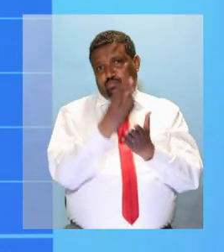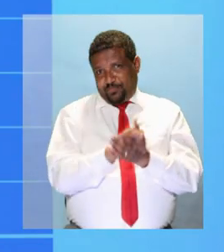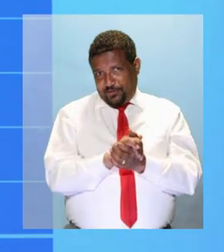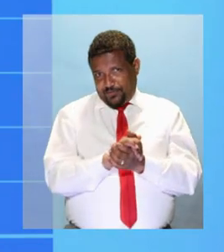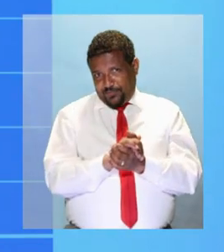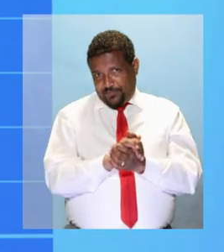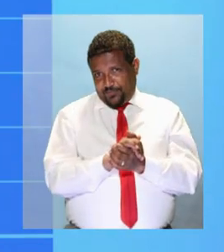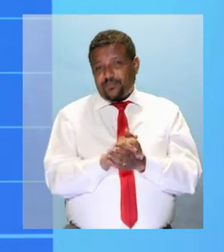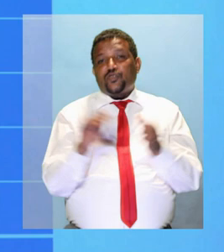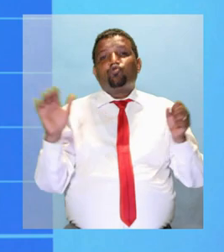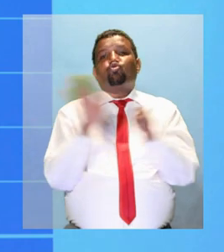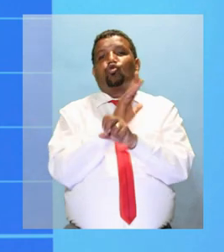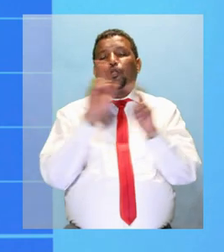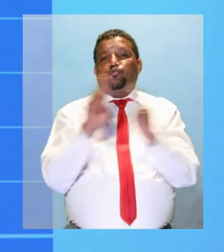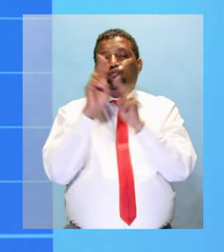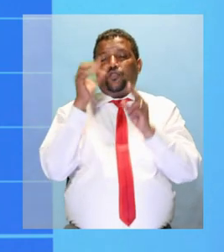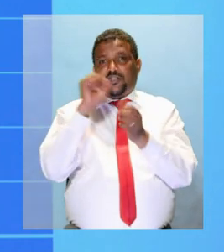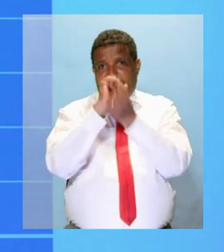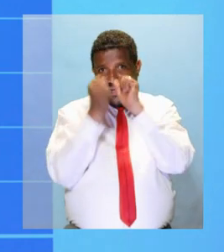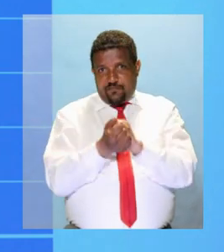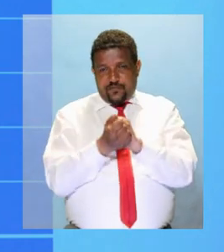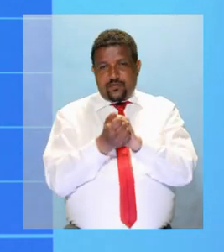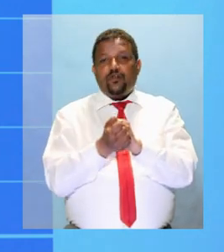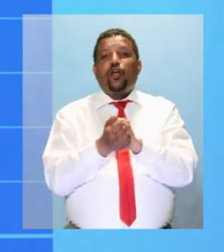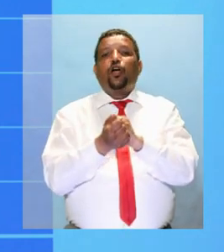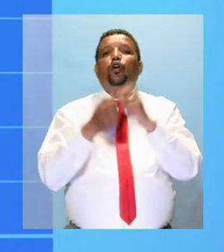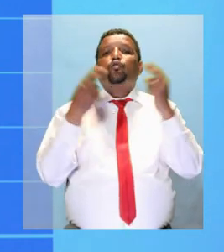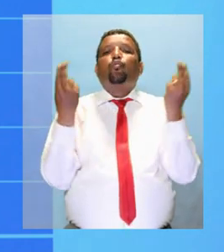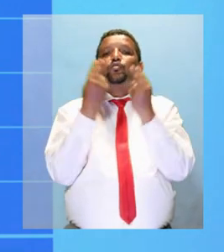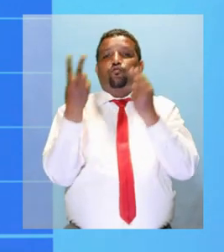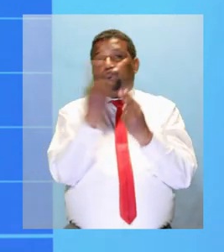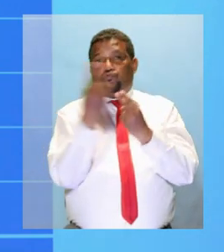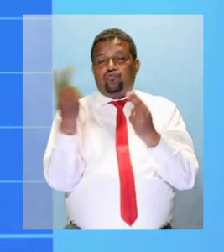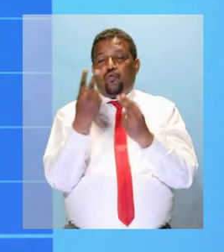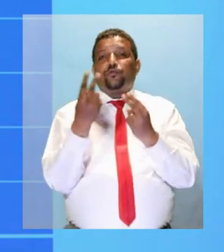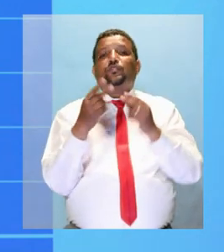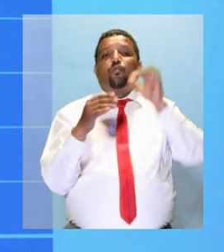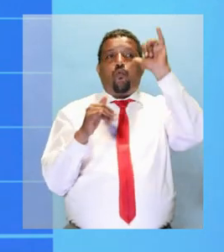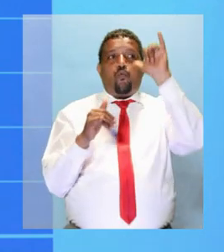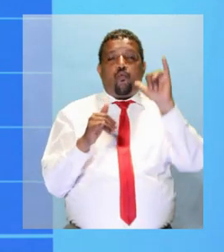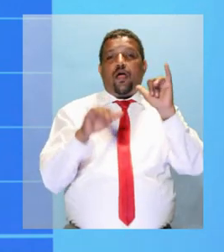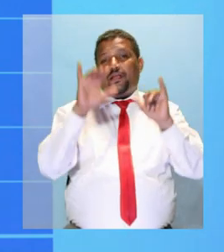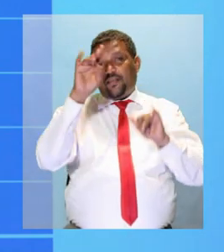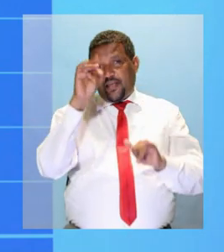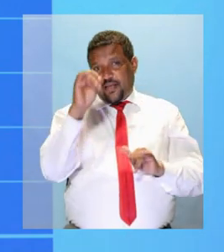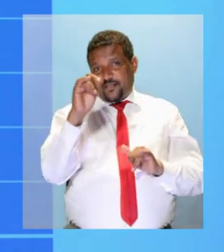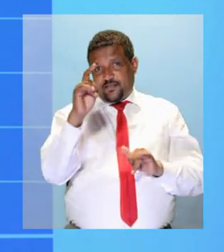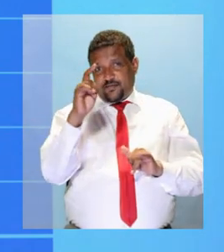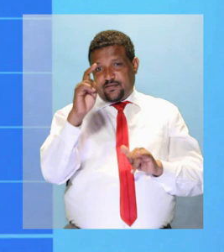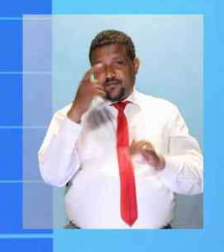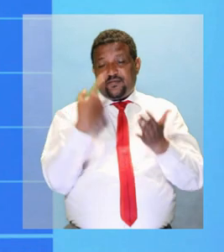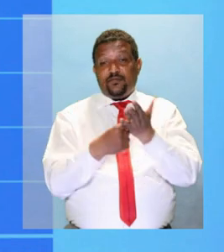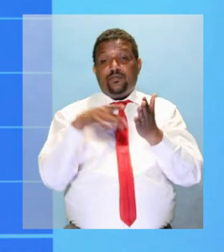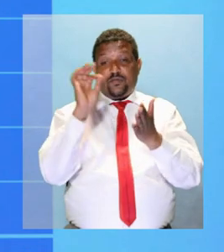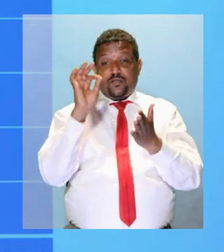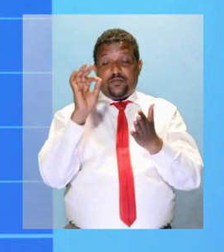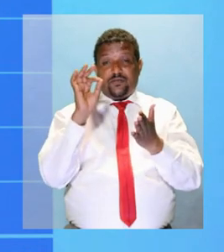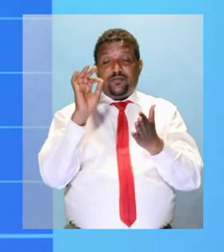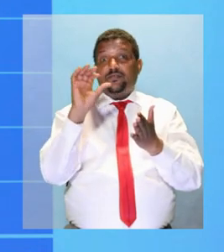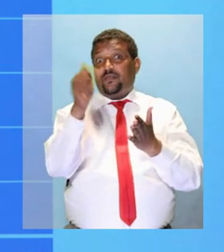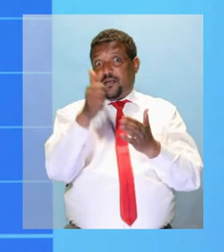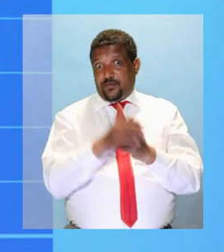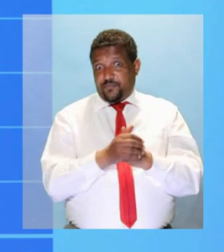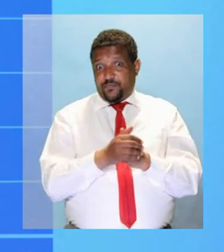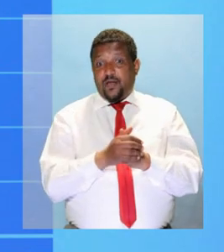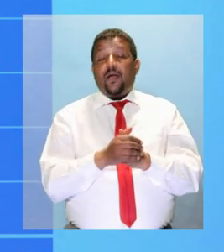the total utility that she derives from the consumption of the two commodities, X and Y, is given in this table. And we can calculate